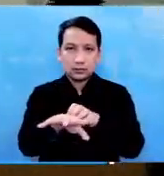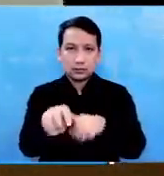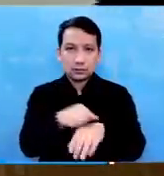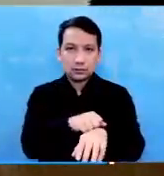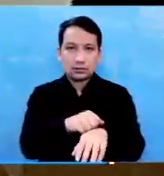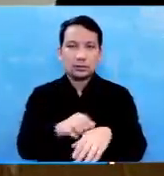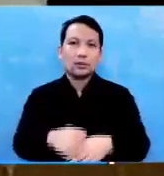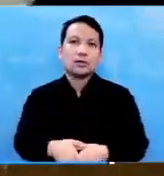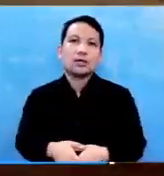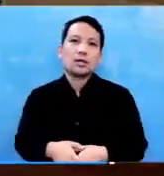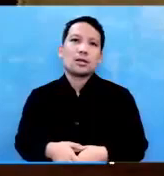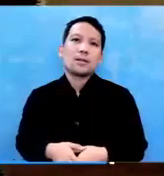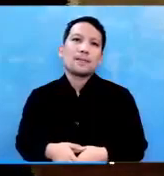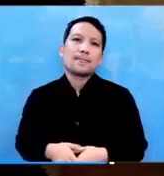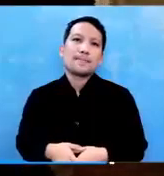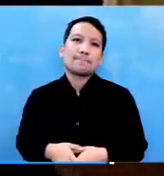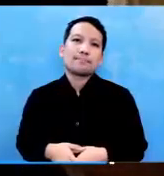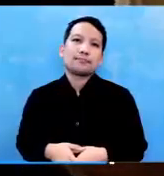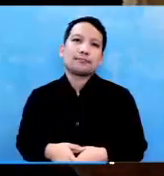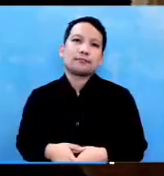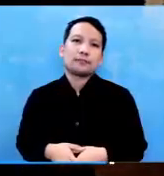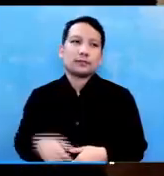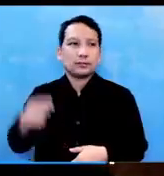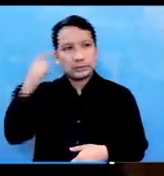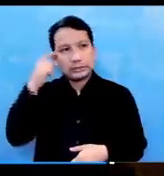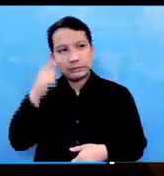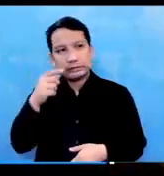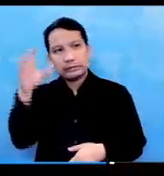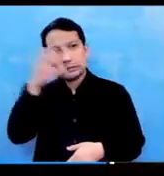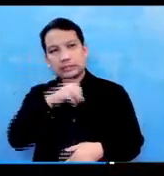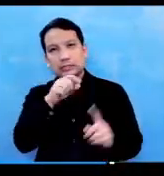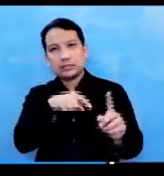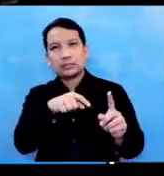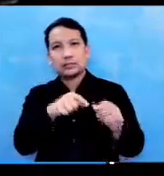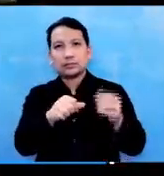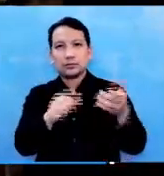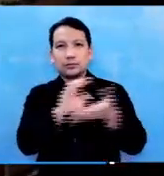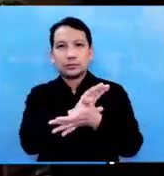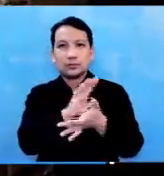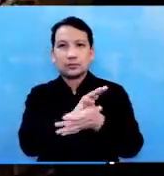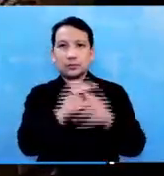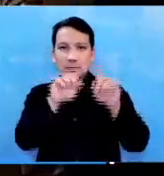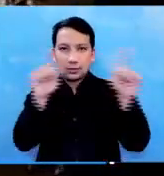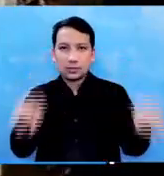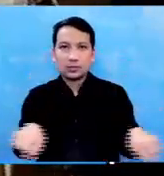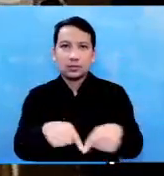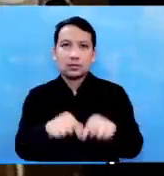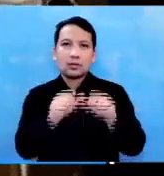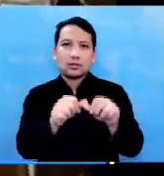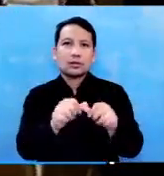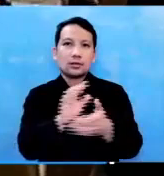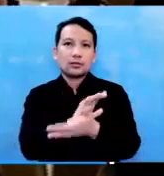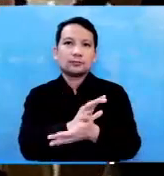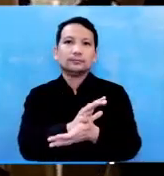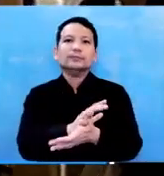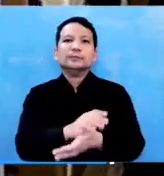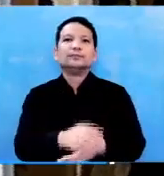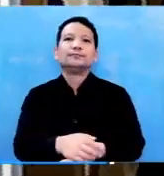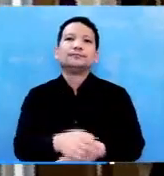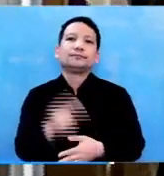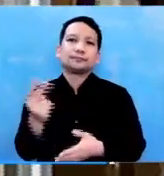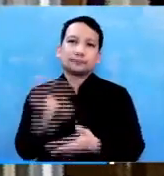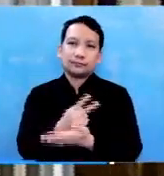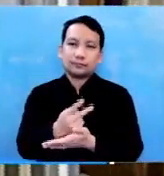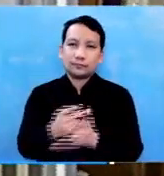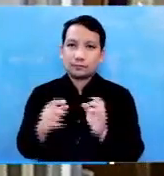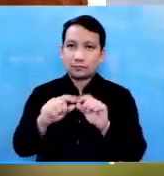siya doon. So We immediately apply for a search warrant that we served yesterday night. Okay.